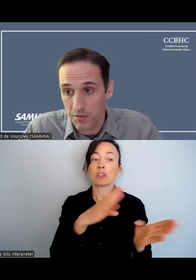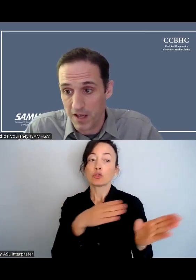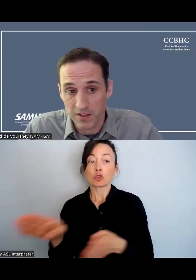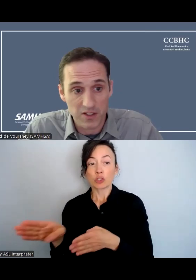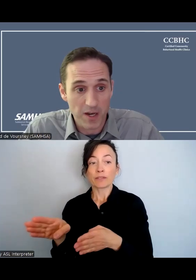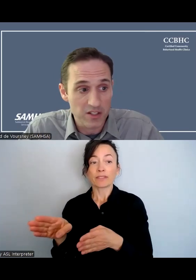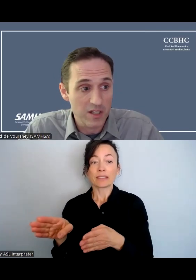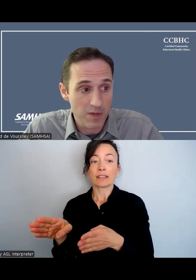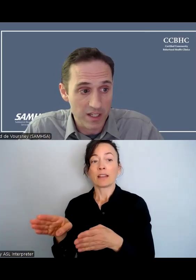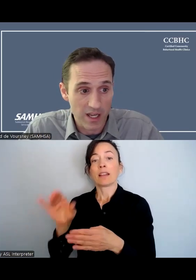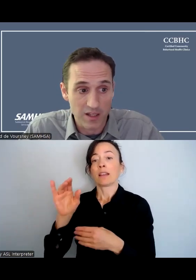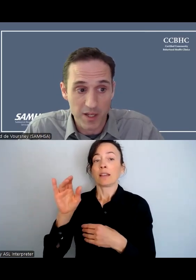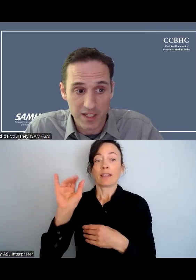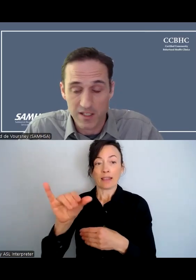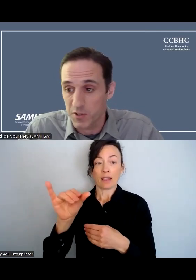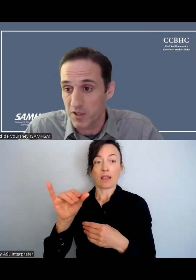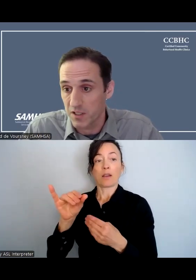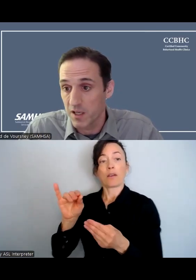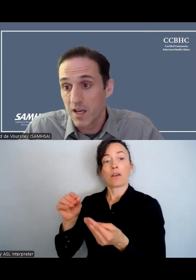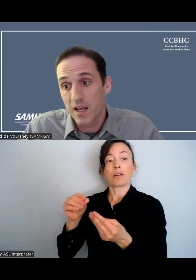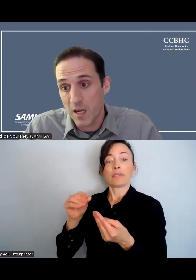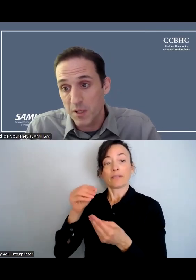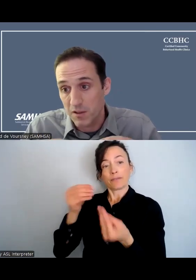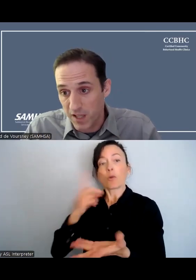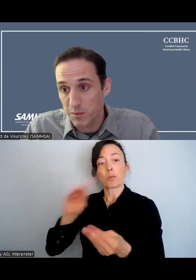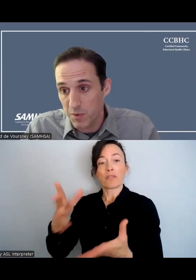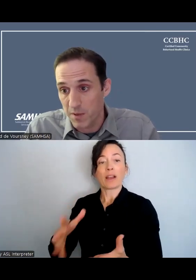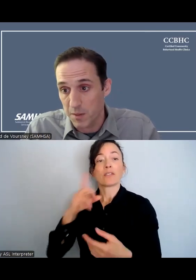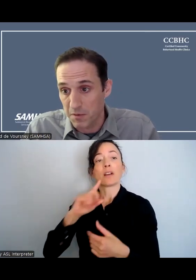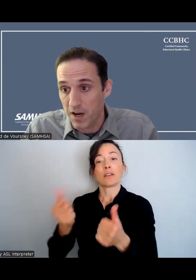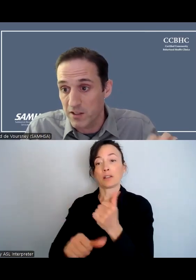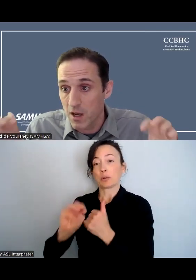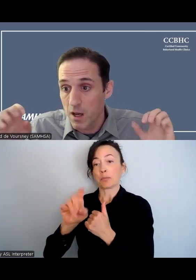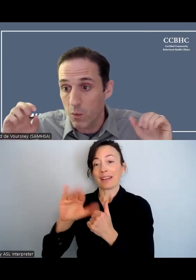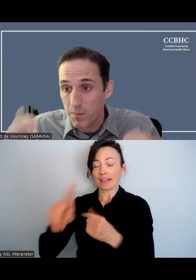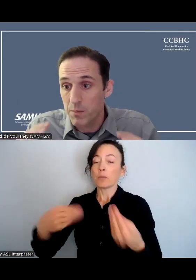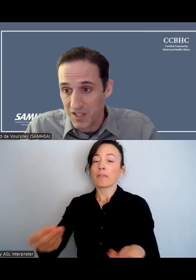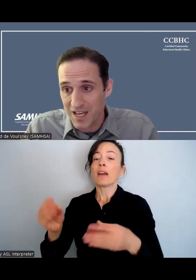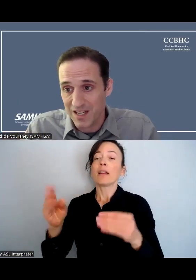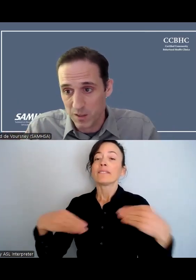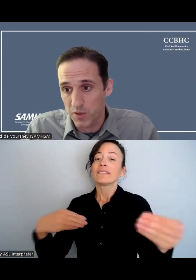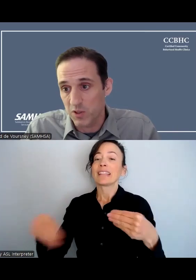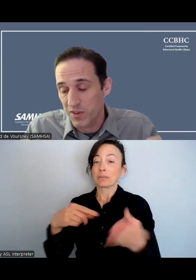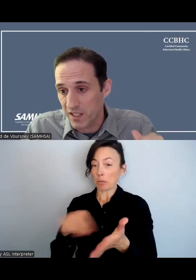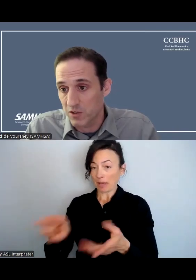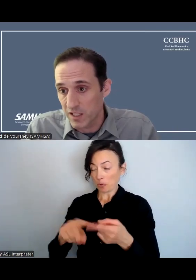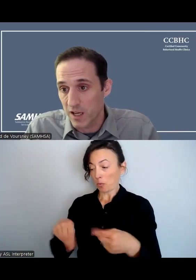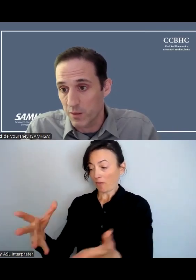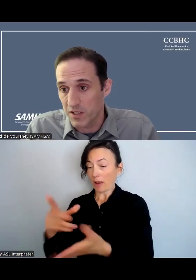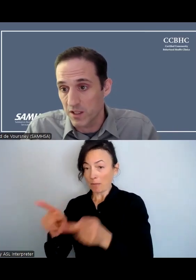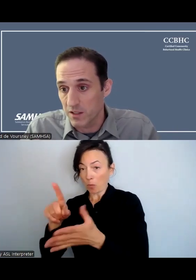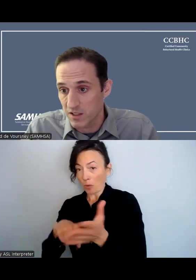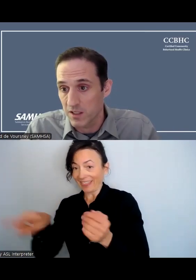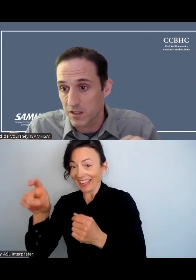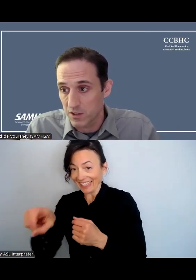for providers, especially in Medicaid and the Medicaid demonstration, enabling a flexible payment that provides what people need as opposed to what they could string